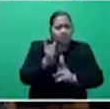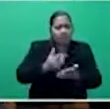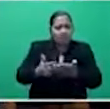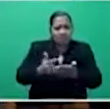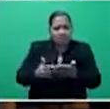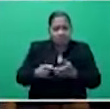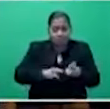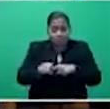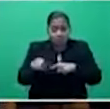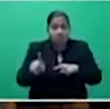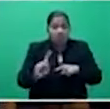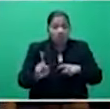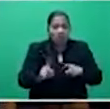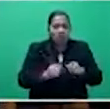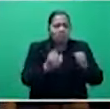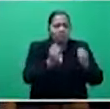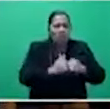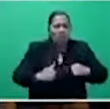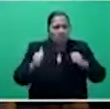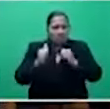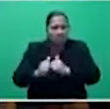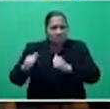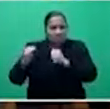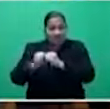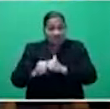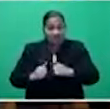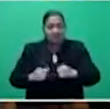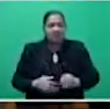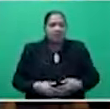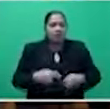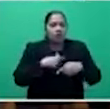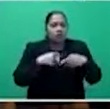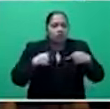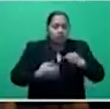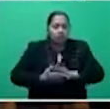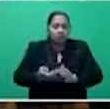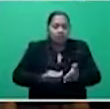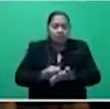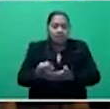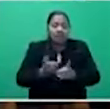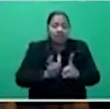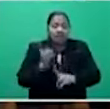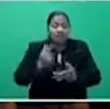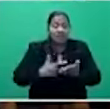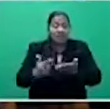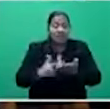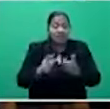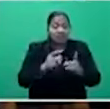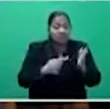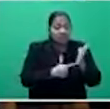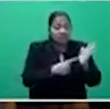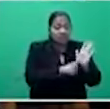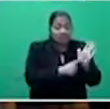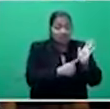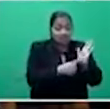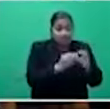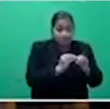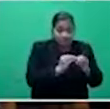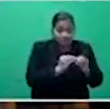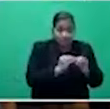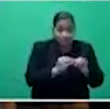call squatters, where we have, for example, sir, we go and pay the development lease to TLTB, and so